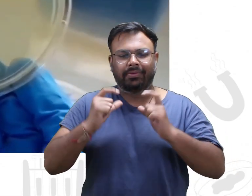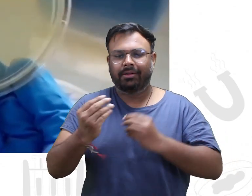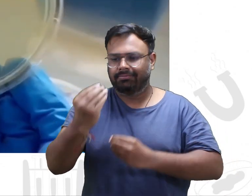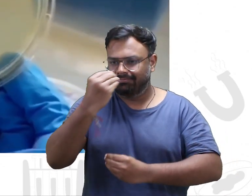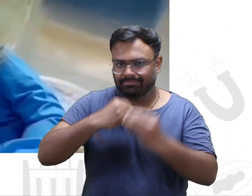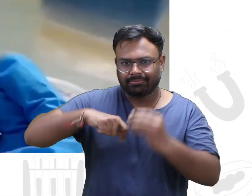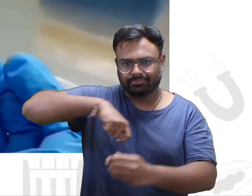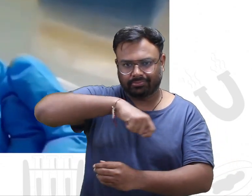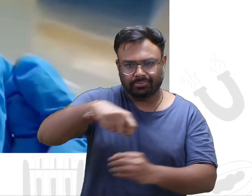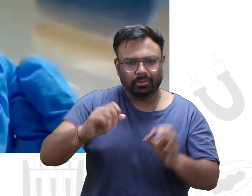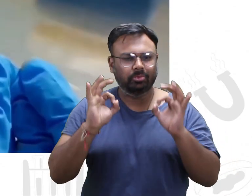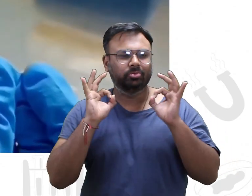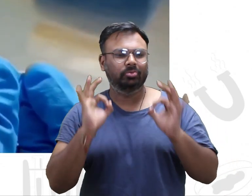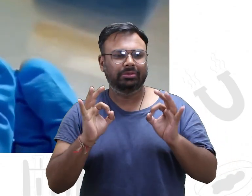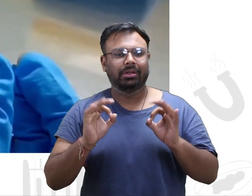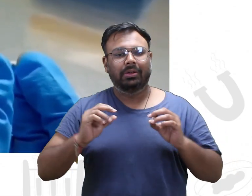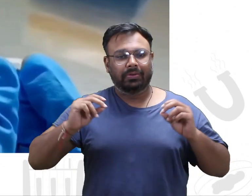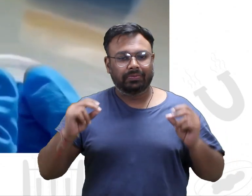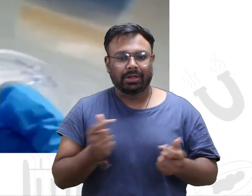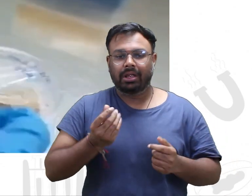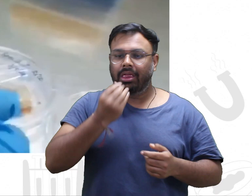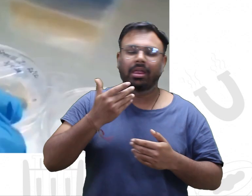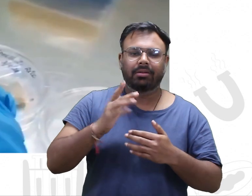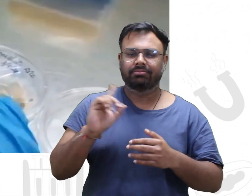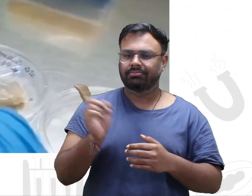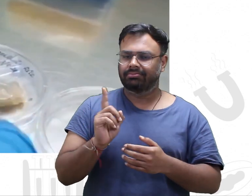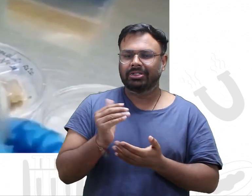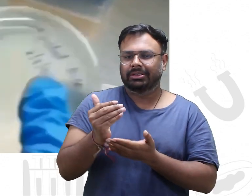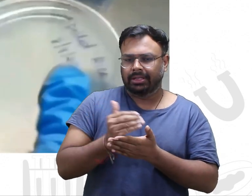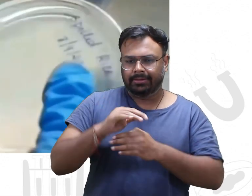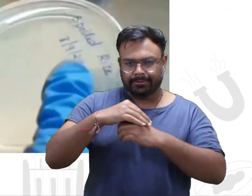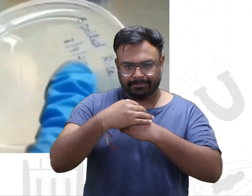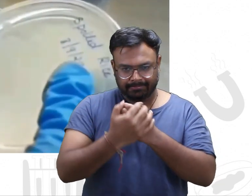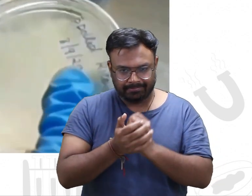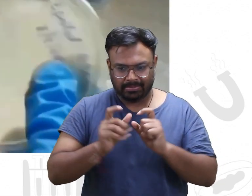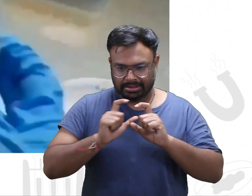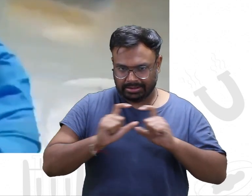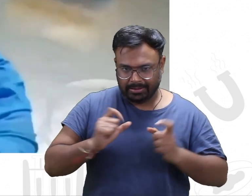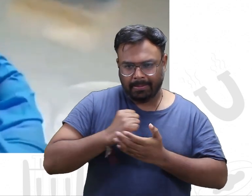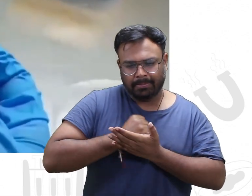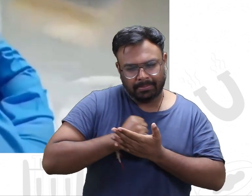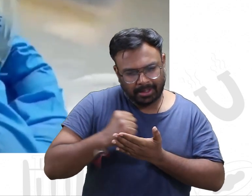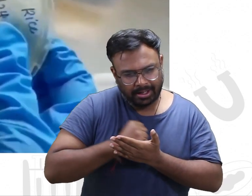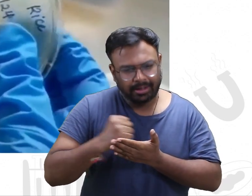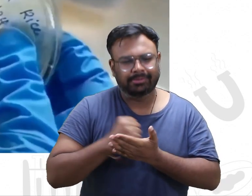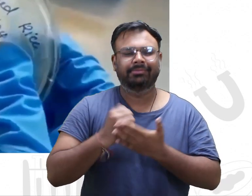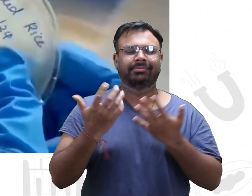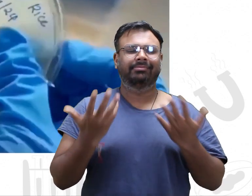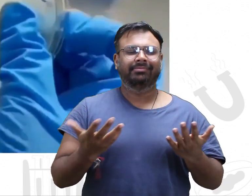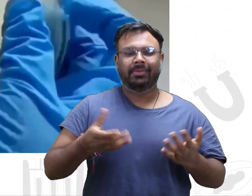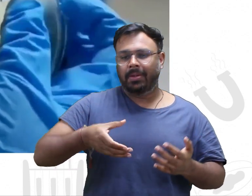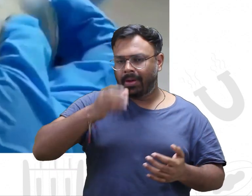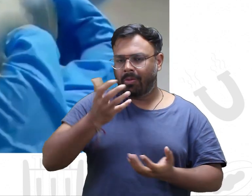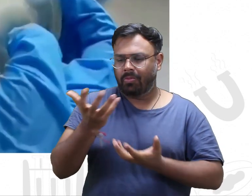practices like eating well-cooked food and avoiding fast food. Also maintain a good hygiene